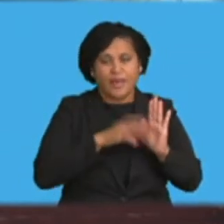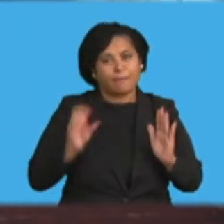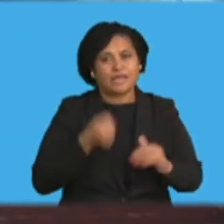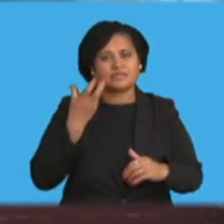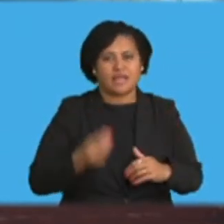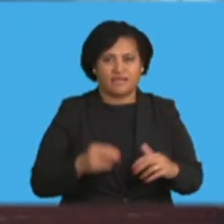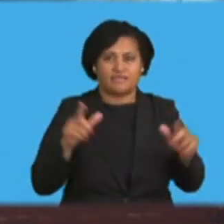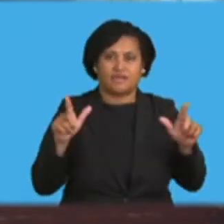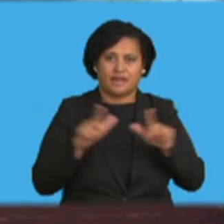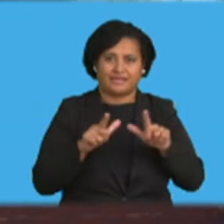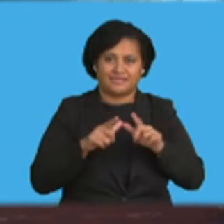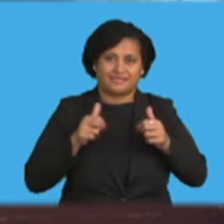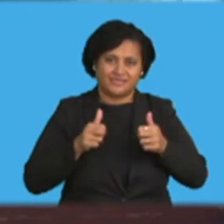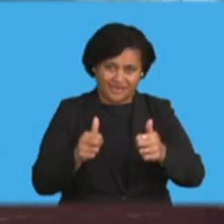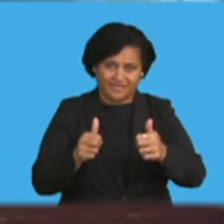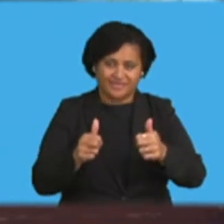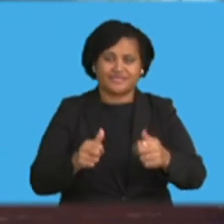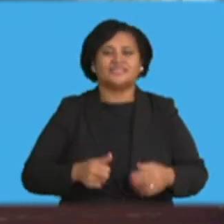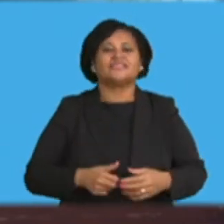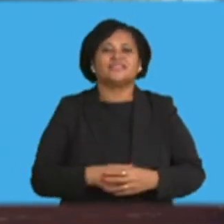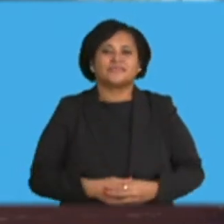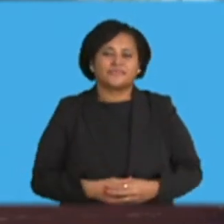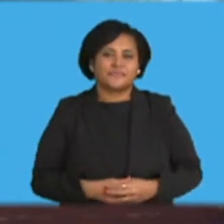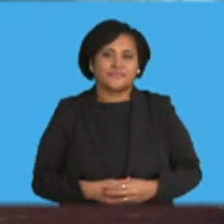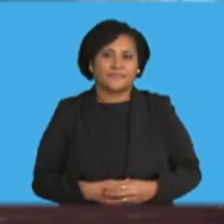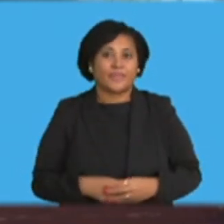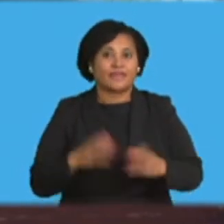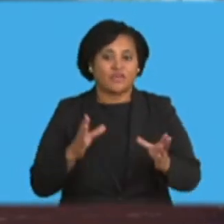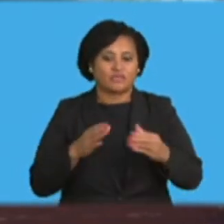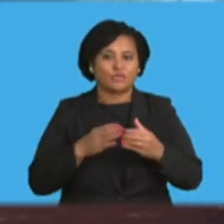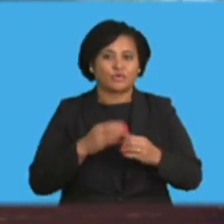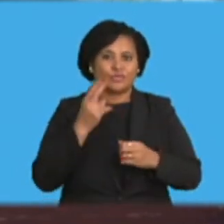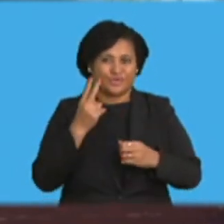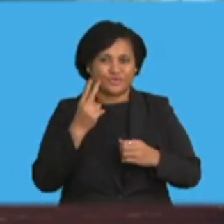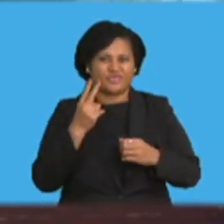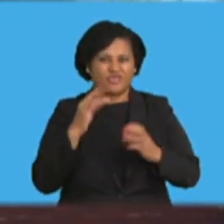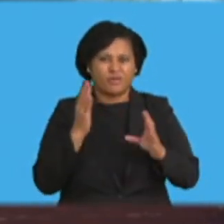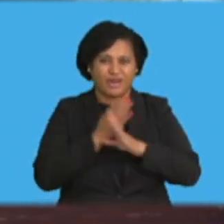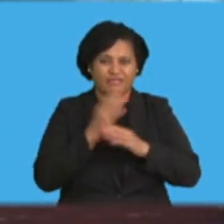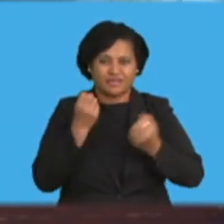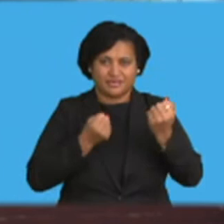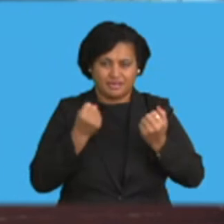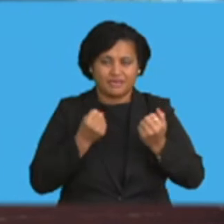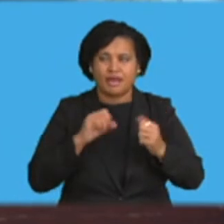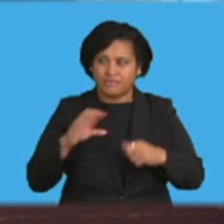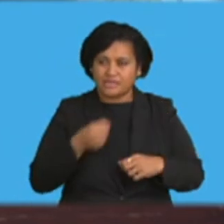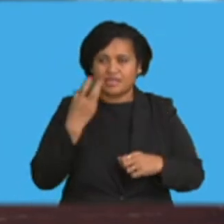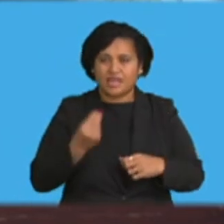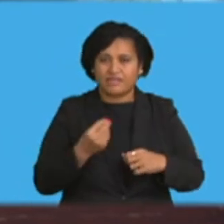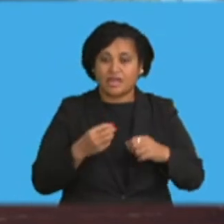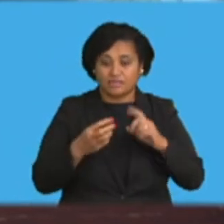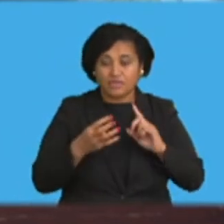competency with at least a Group 2 driving license. Number 5, Madam Speaker,